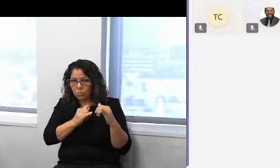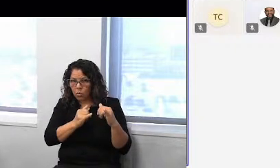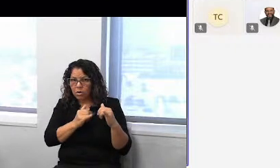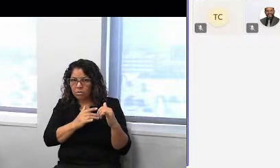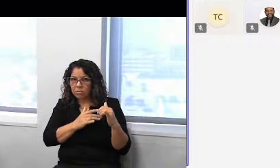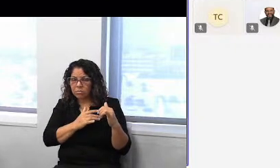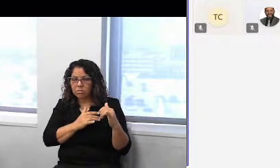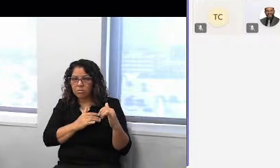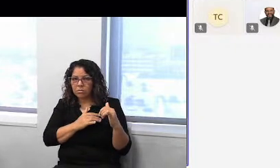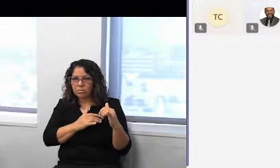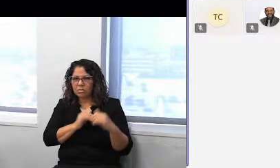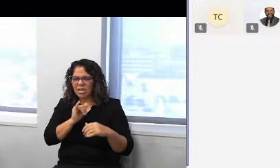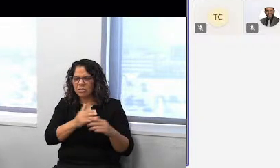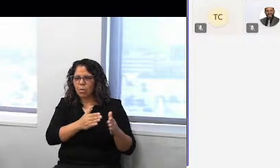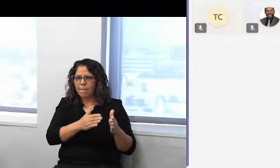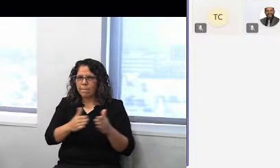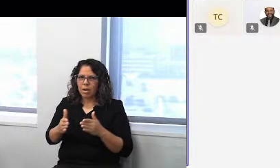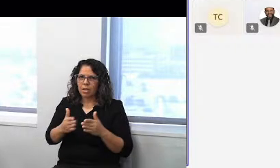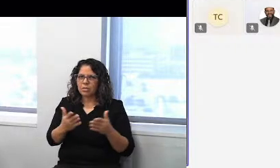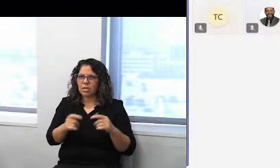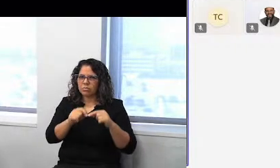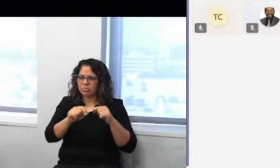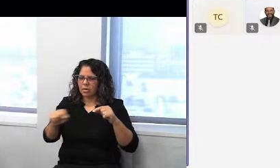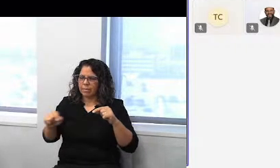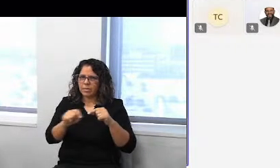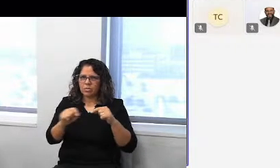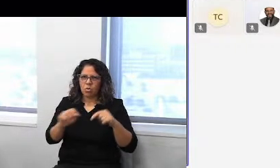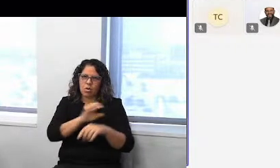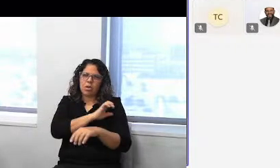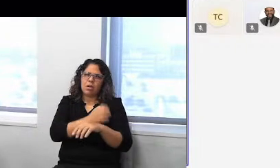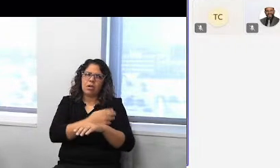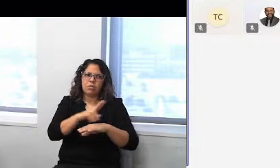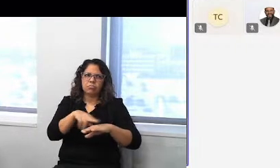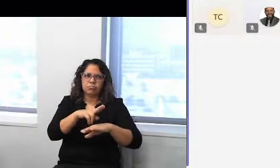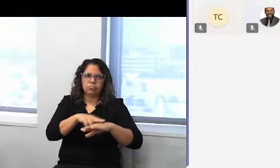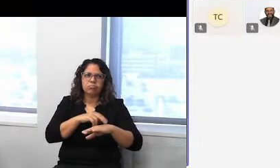regional transmission plan. Okay. I would.